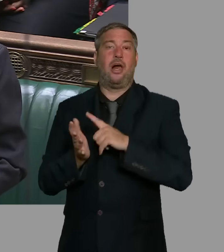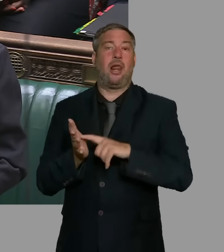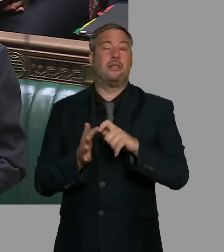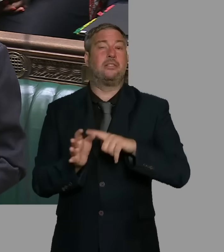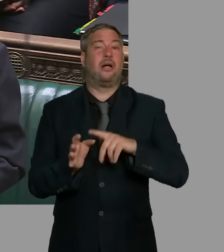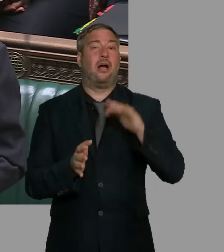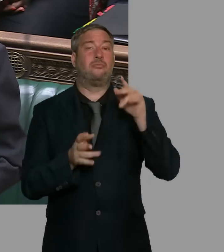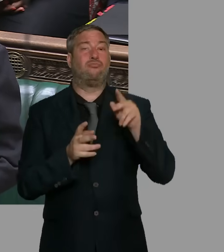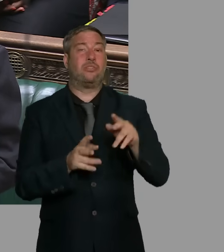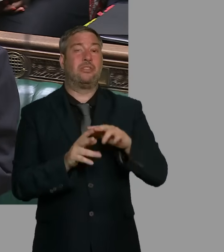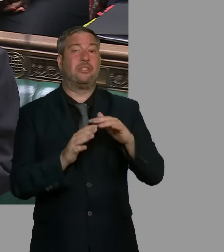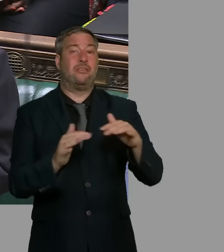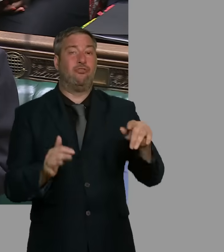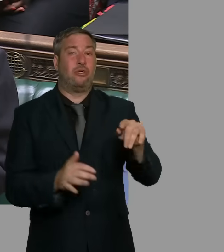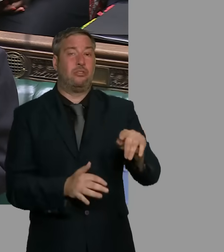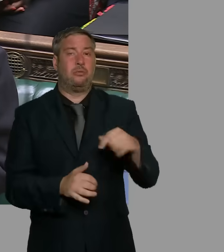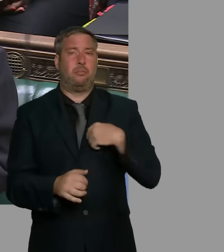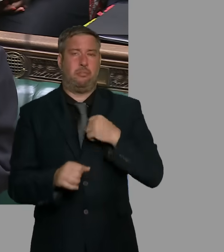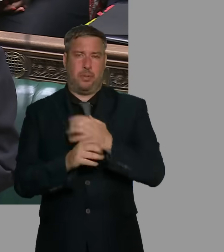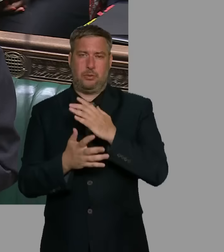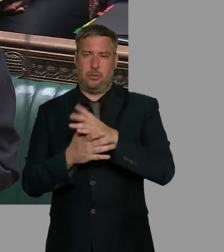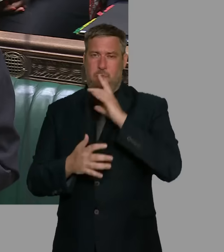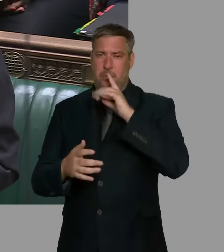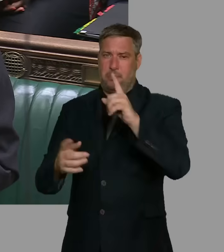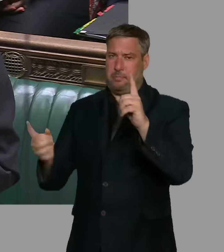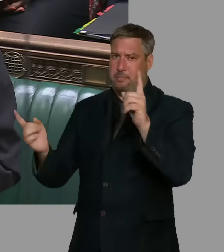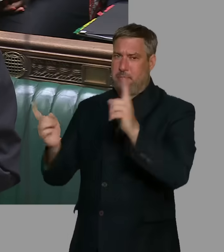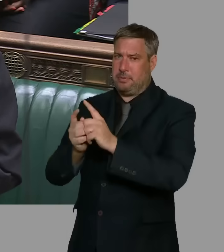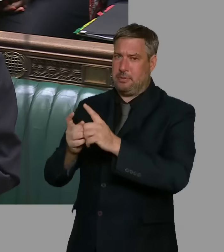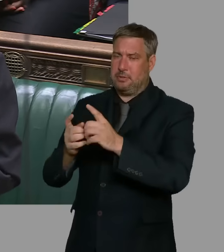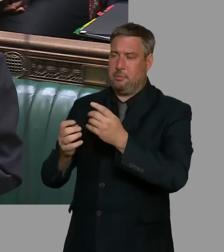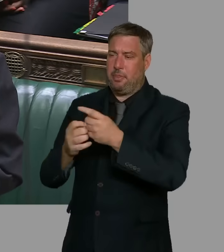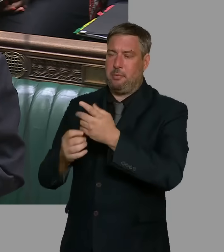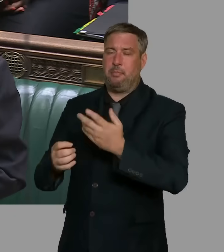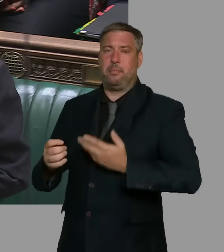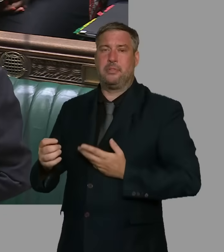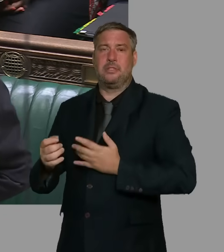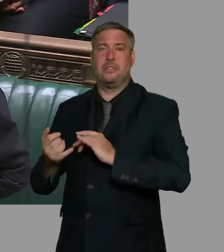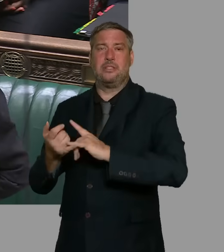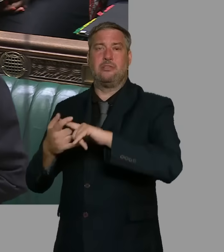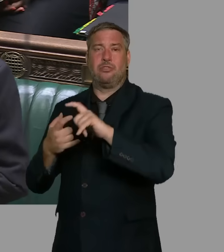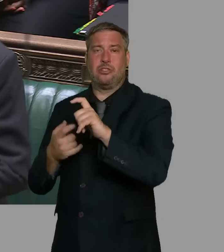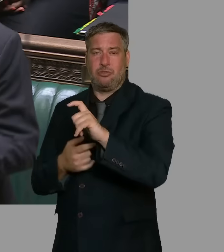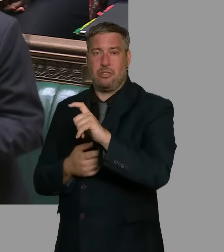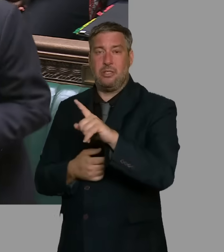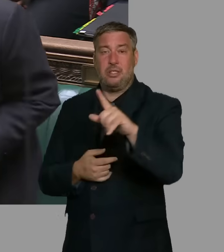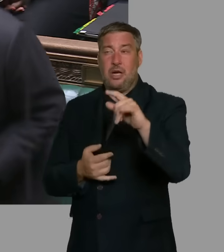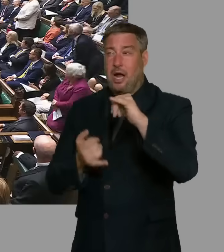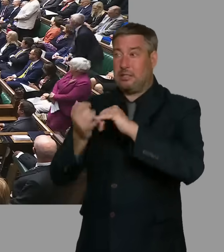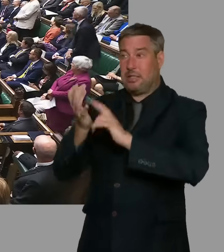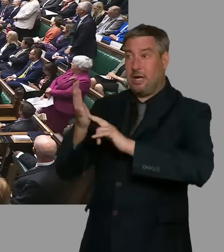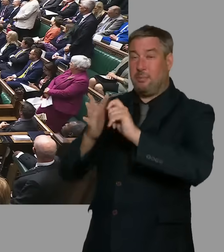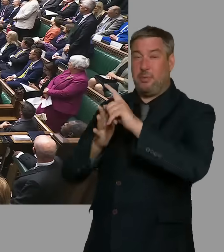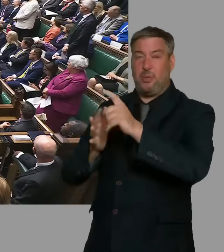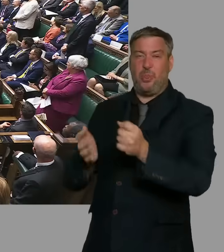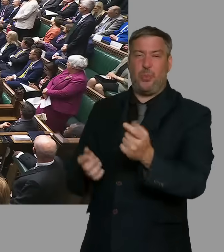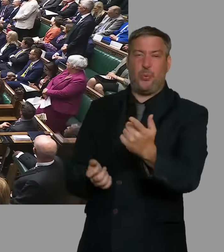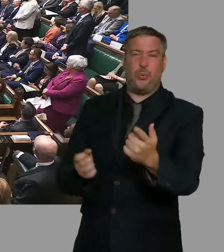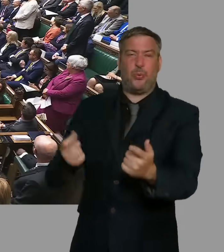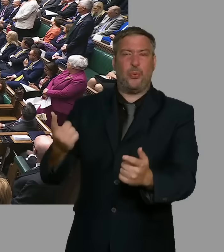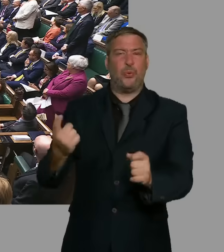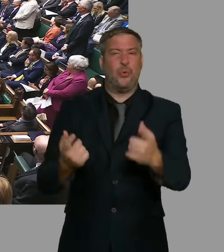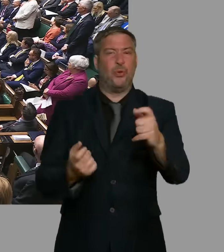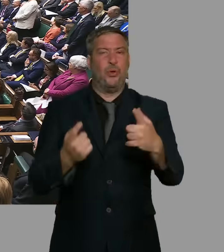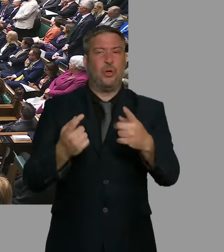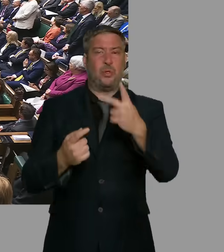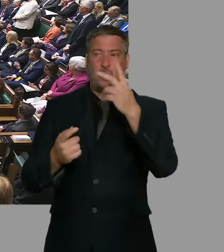for 2 decades. Next year, people can vote for positive change with a Scottish Labour government. We come to the Leader